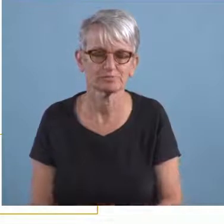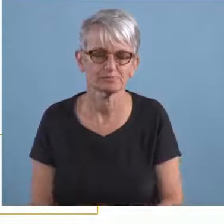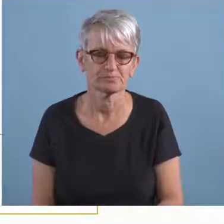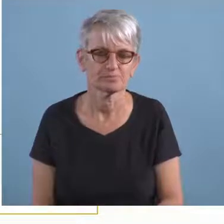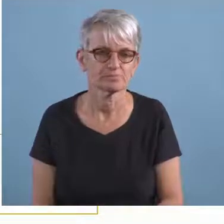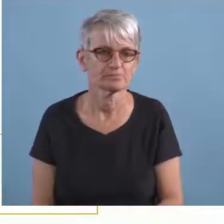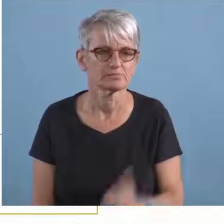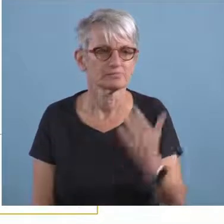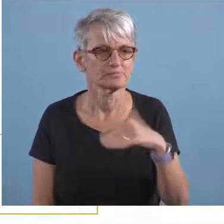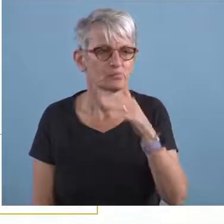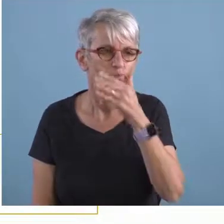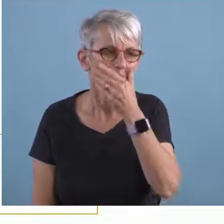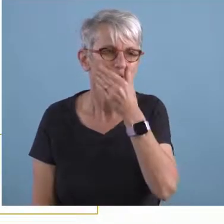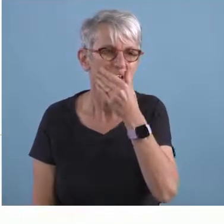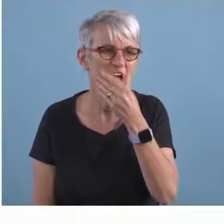Next slide.